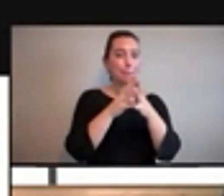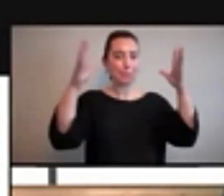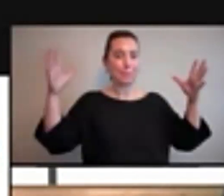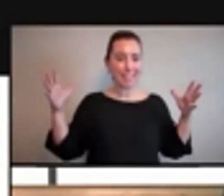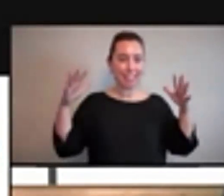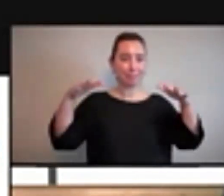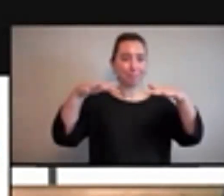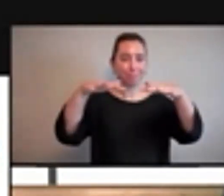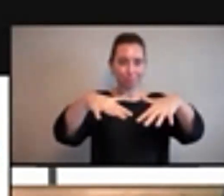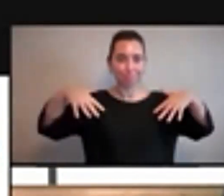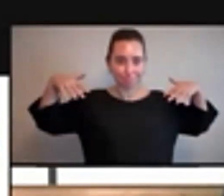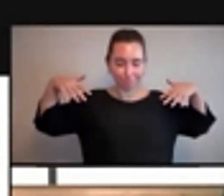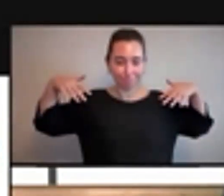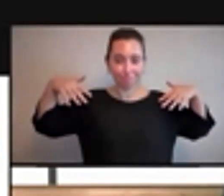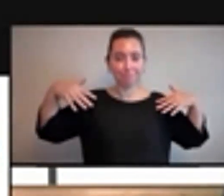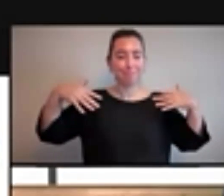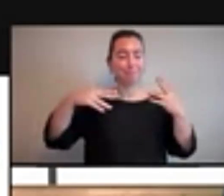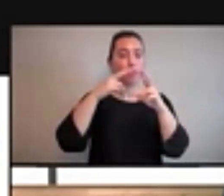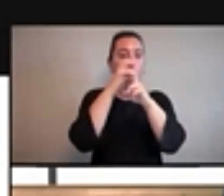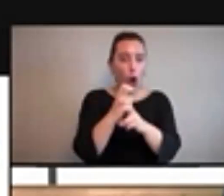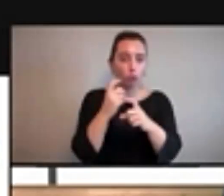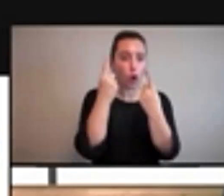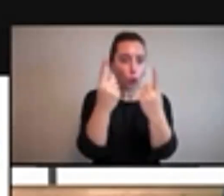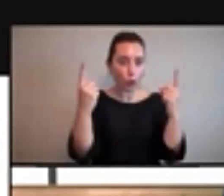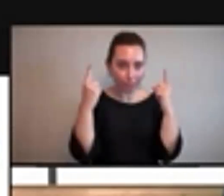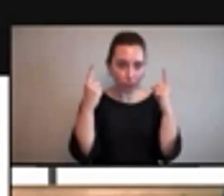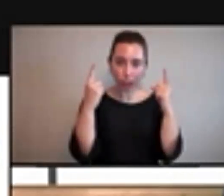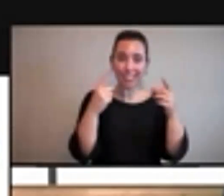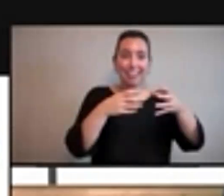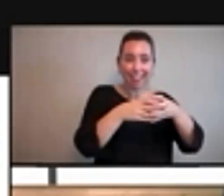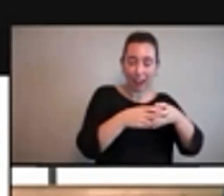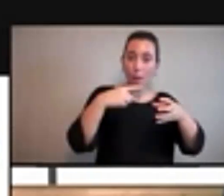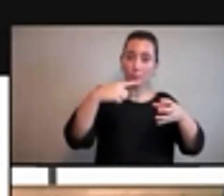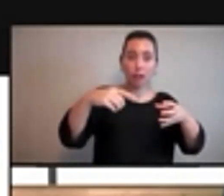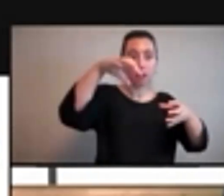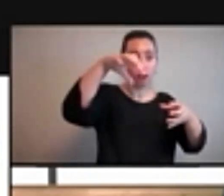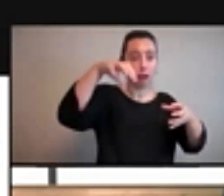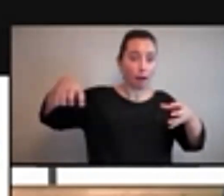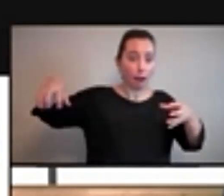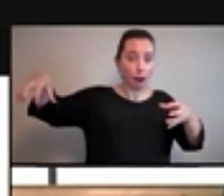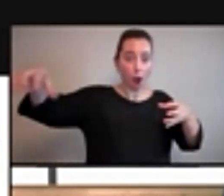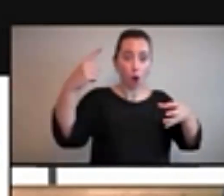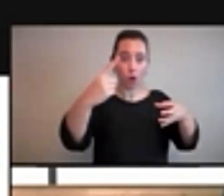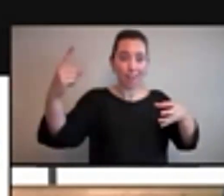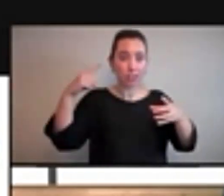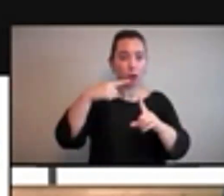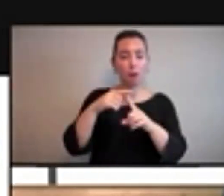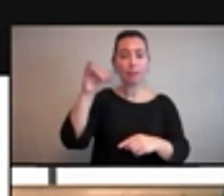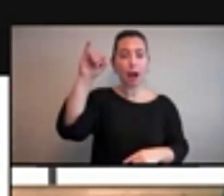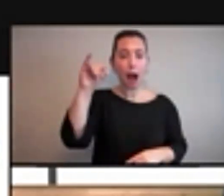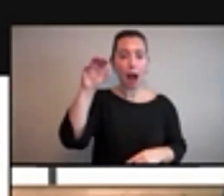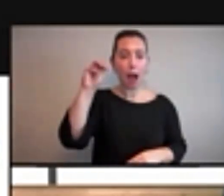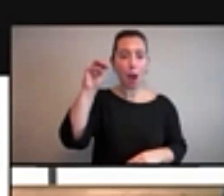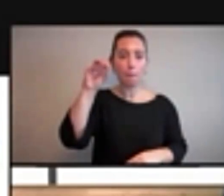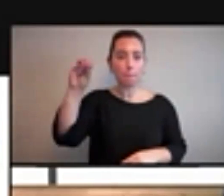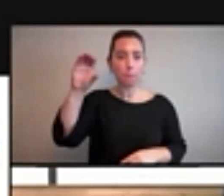with all the Austrian universities and beyond. So the Digital University Hub plus the iMOOCs platform is actually